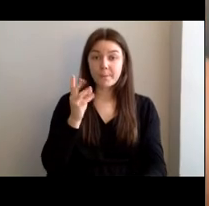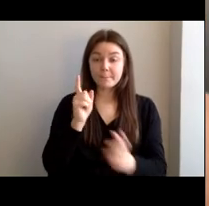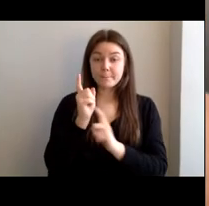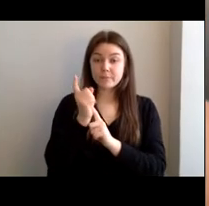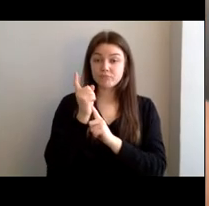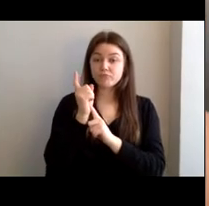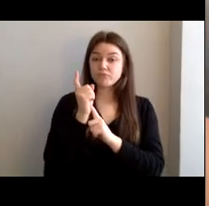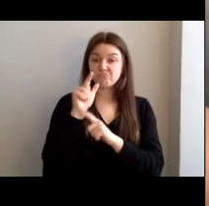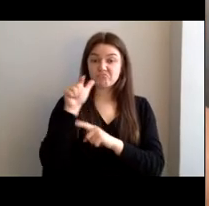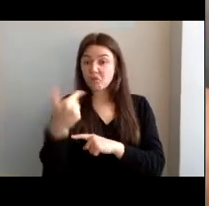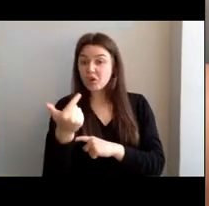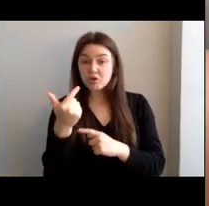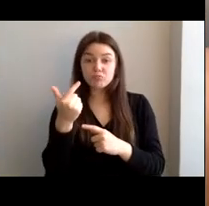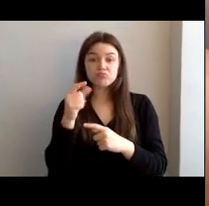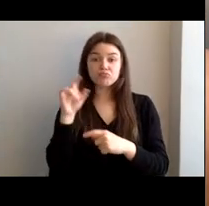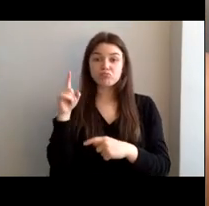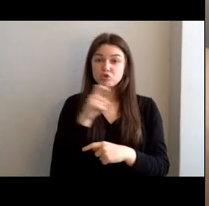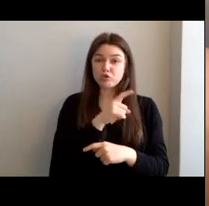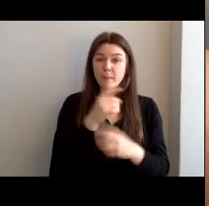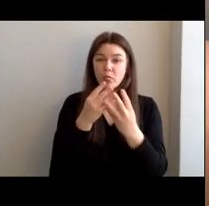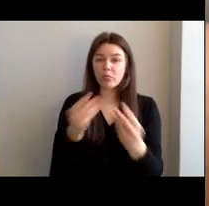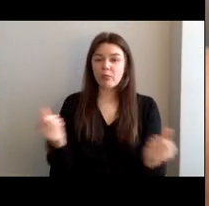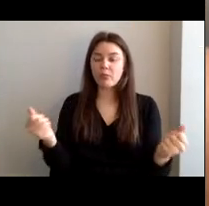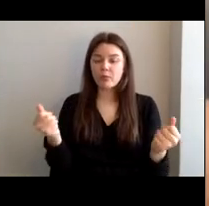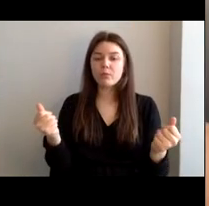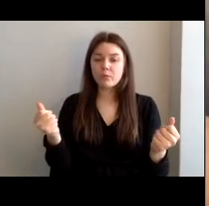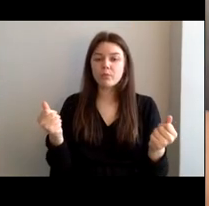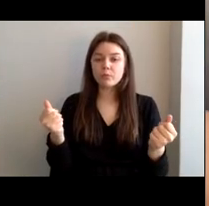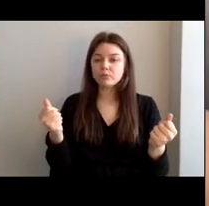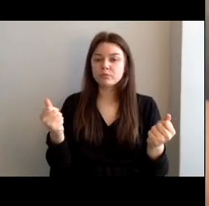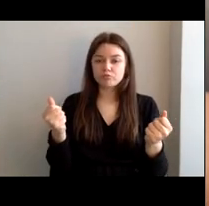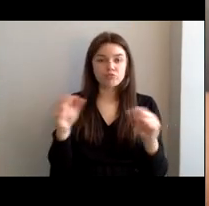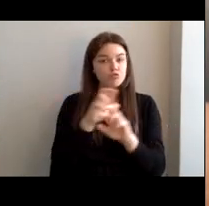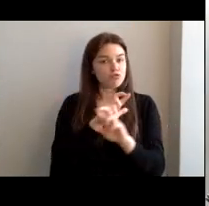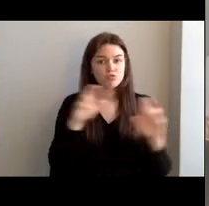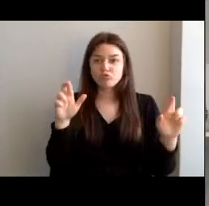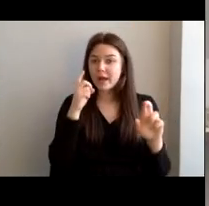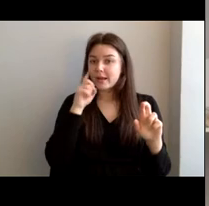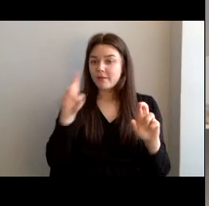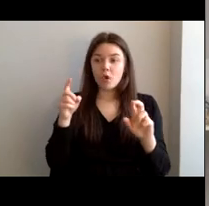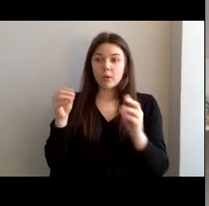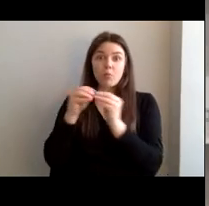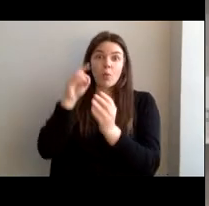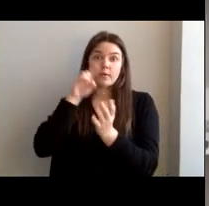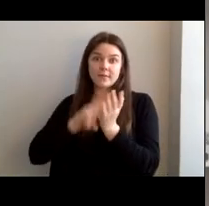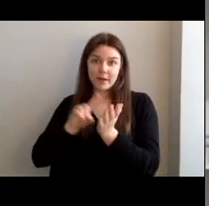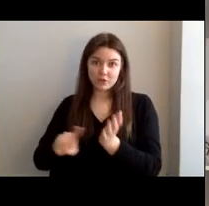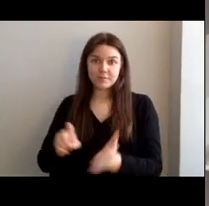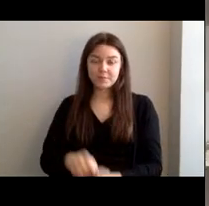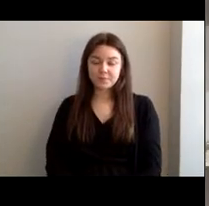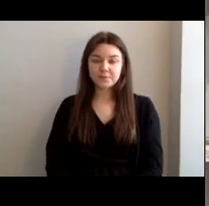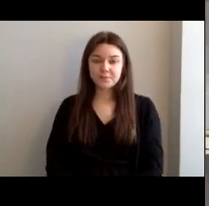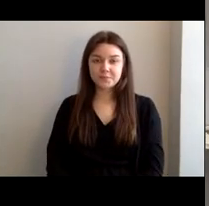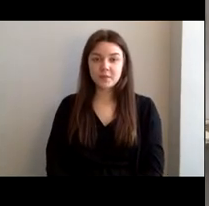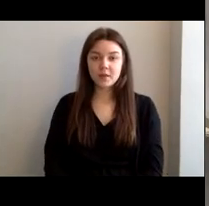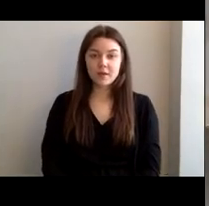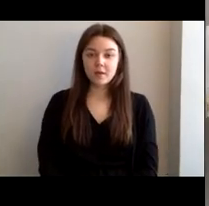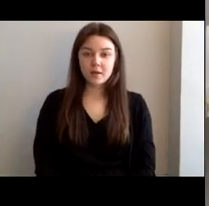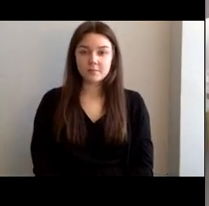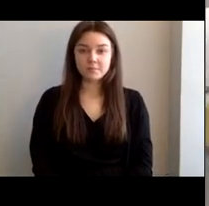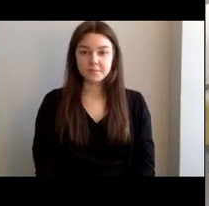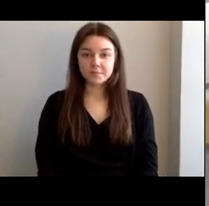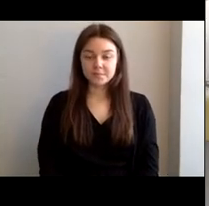out. And so the glaze is removed and it's ready for further inspection. So now the next